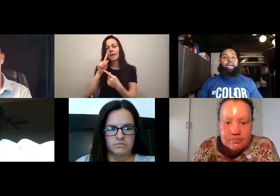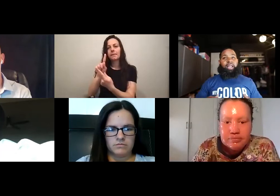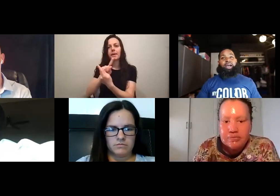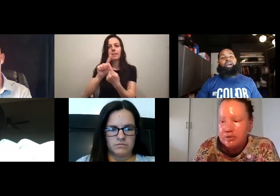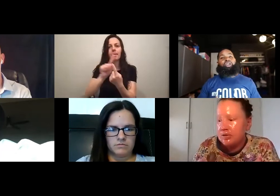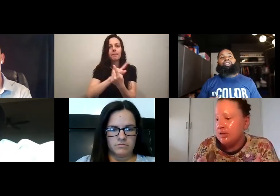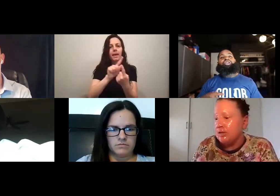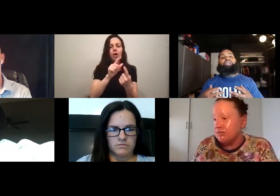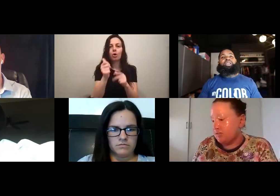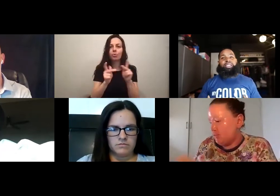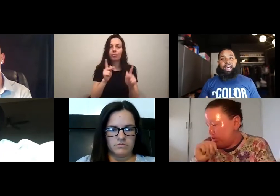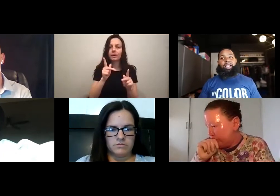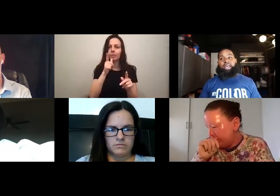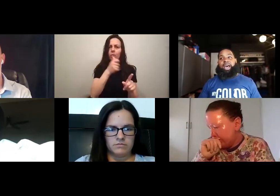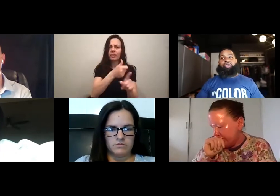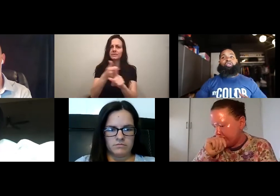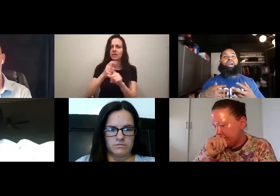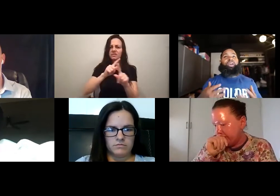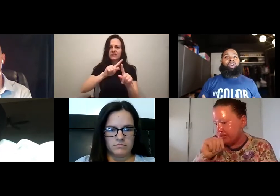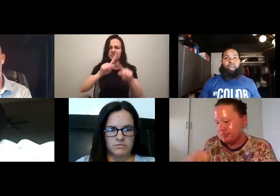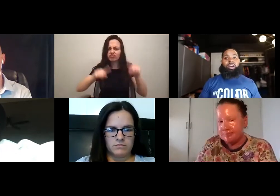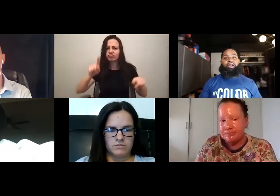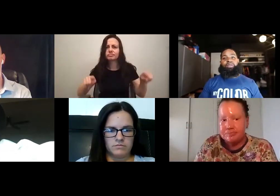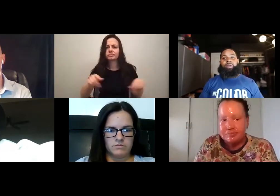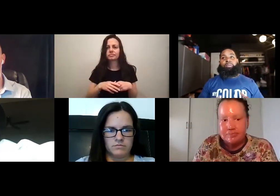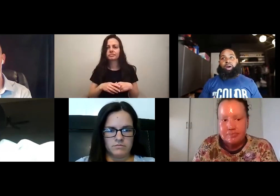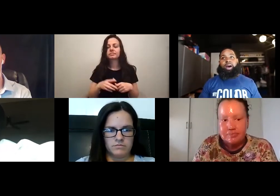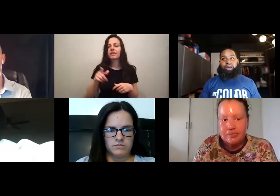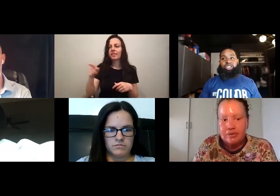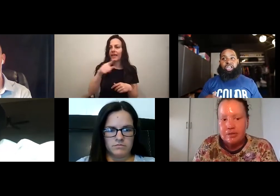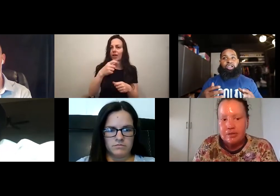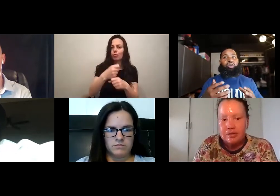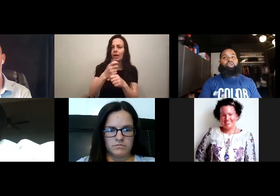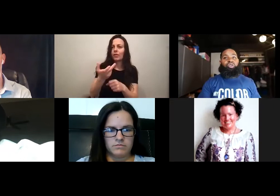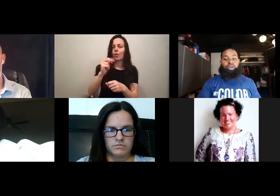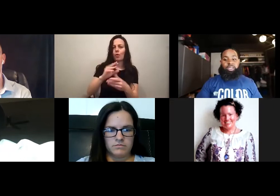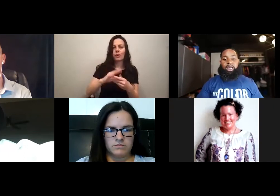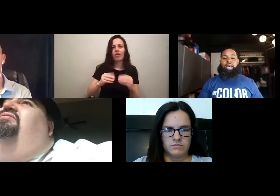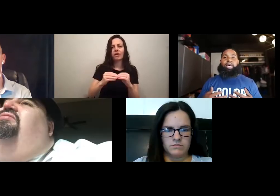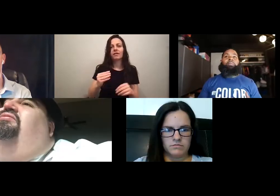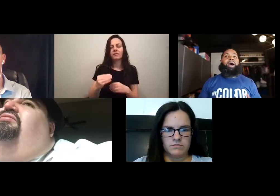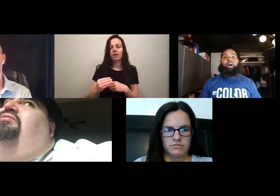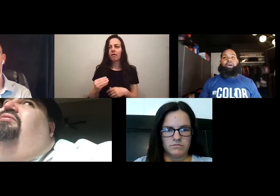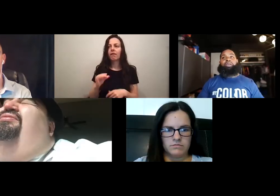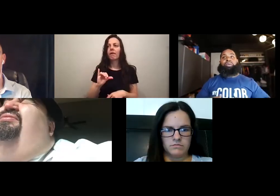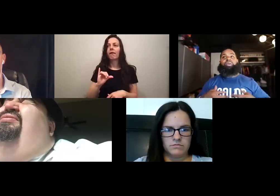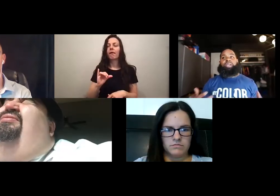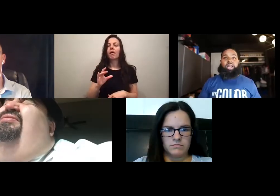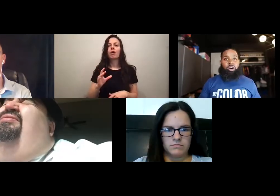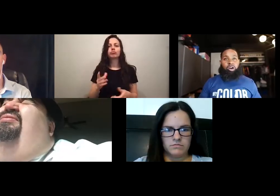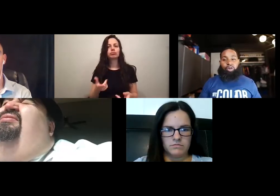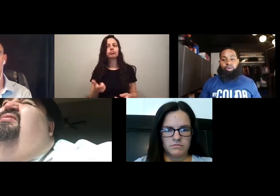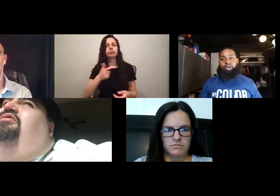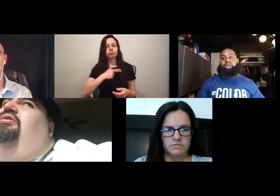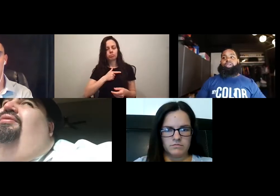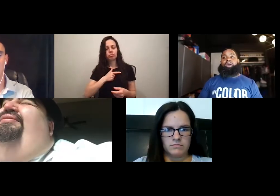me that I understood exactly how creating your own narrative and being proud can share those stories and empower communities like